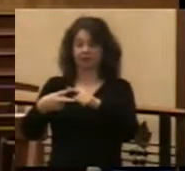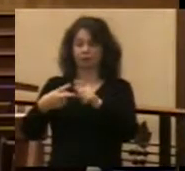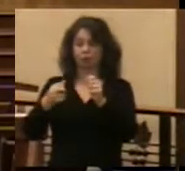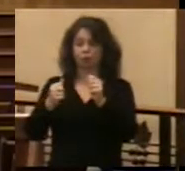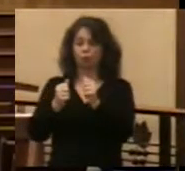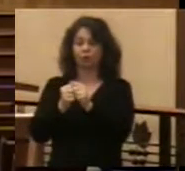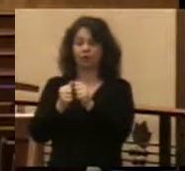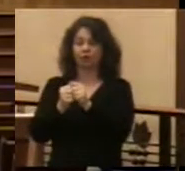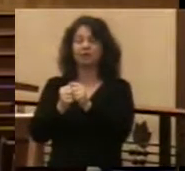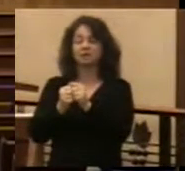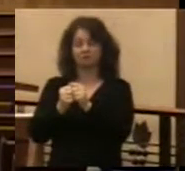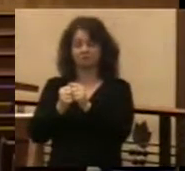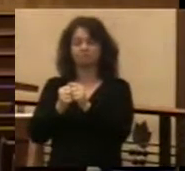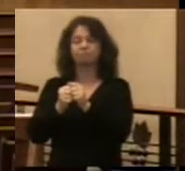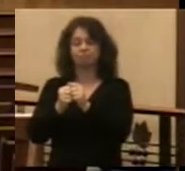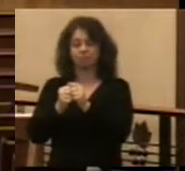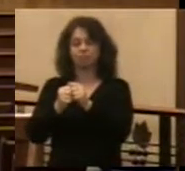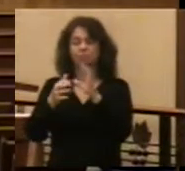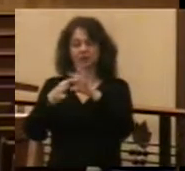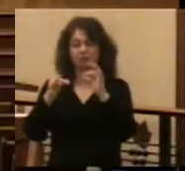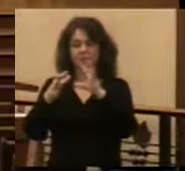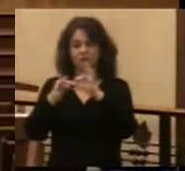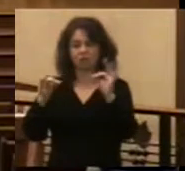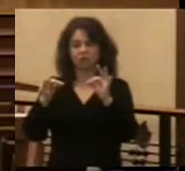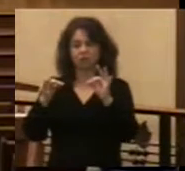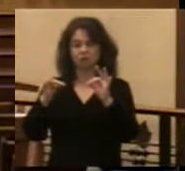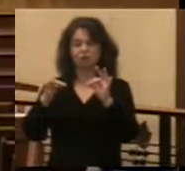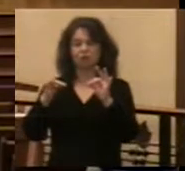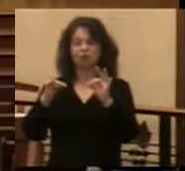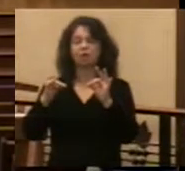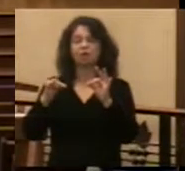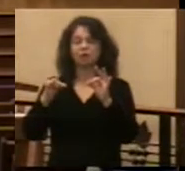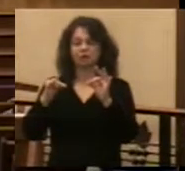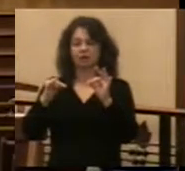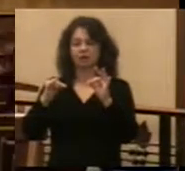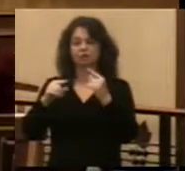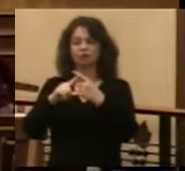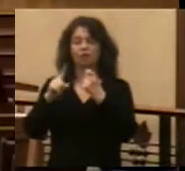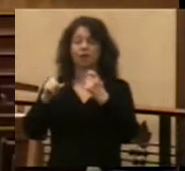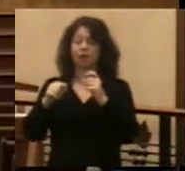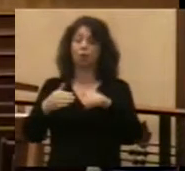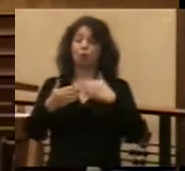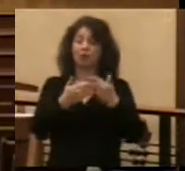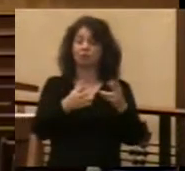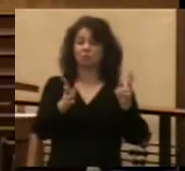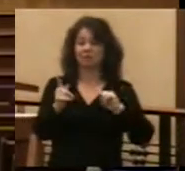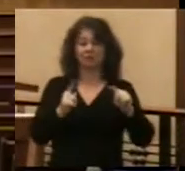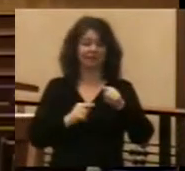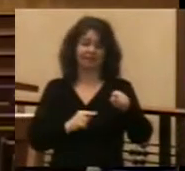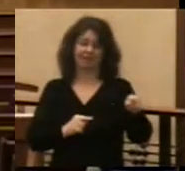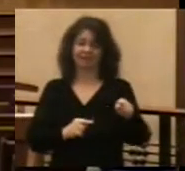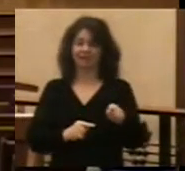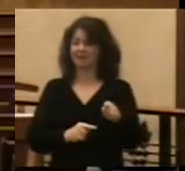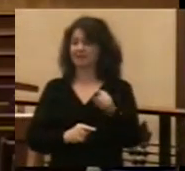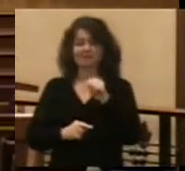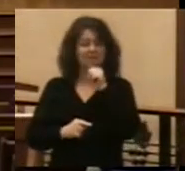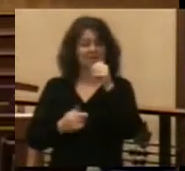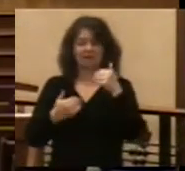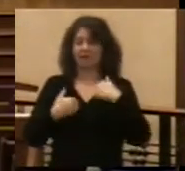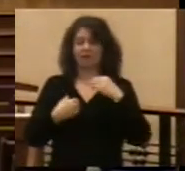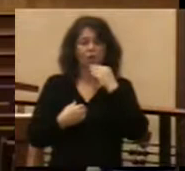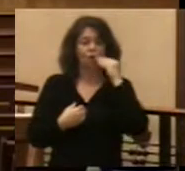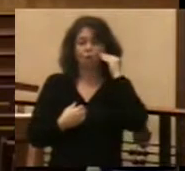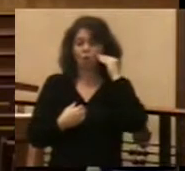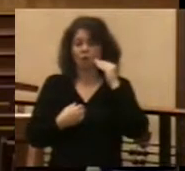second Isaiah, the word comes to a people in exile, cut off from a land that they